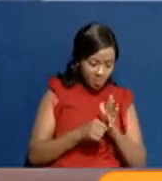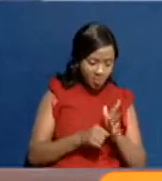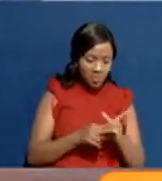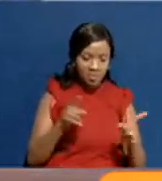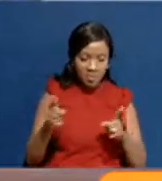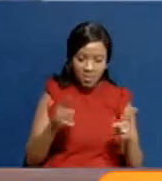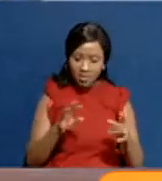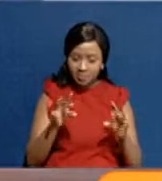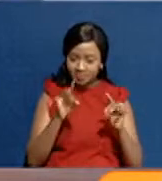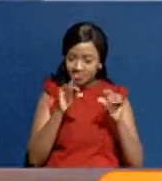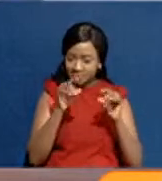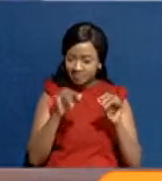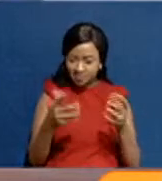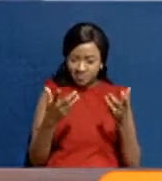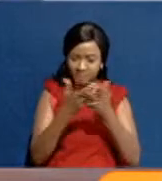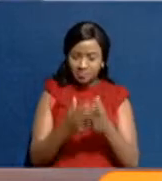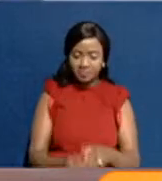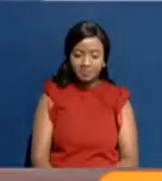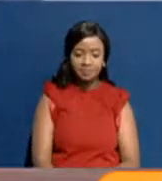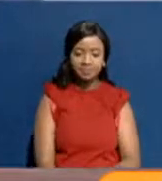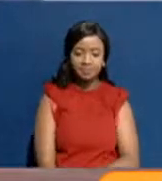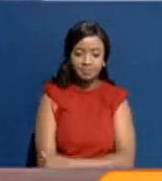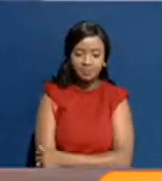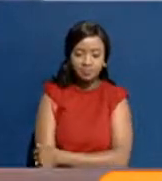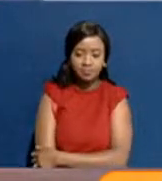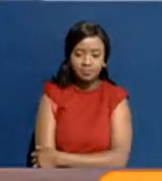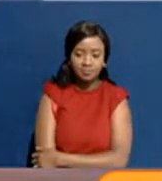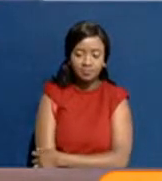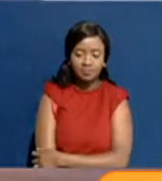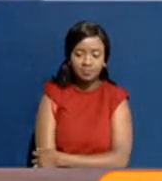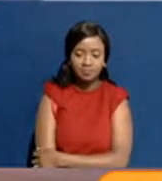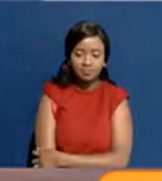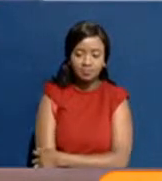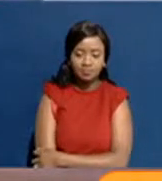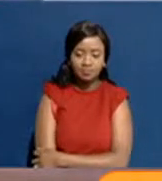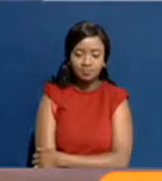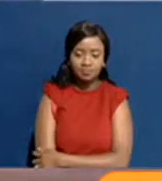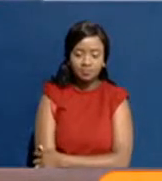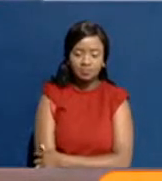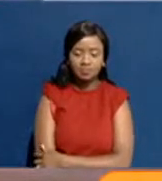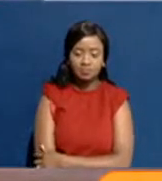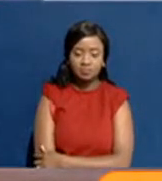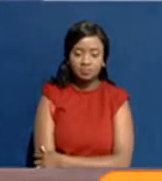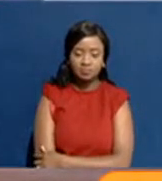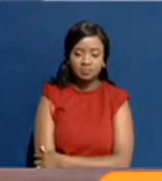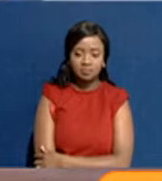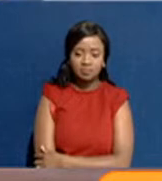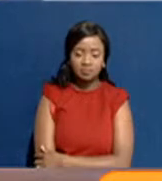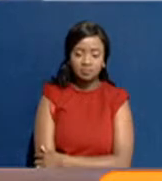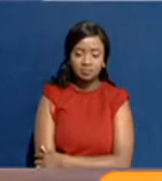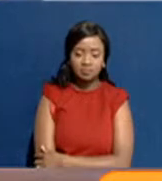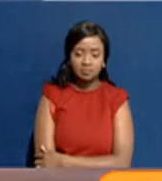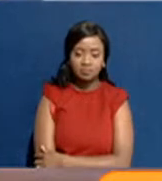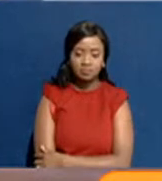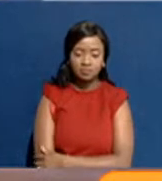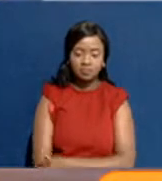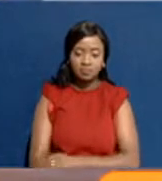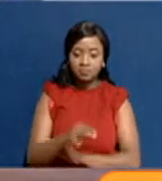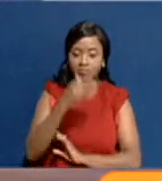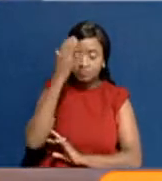remember the tall tales that were told to the then committee led by Abdul Somad